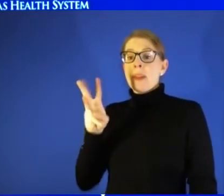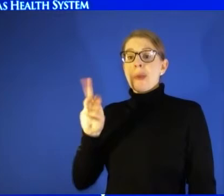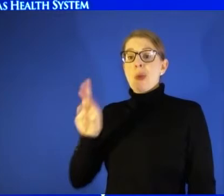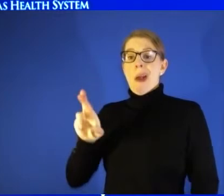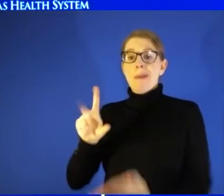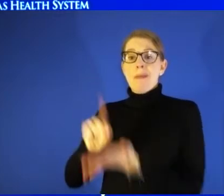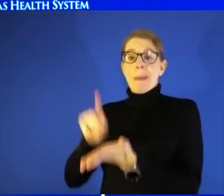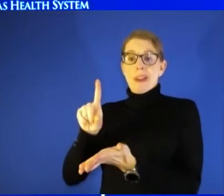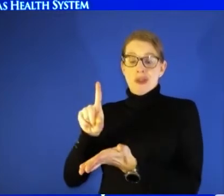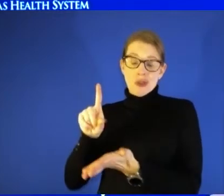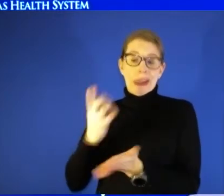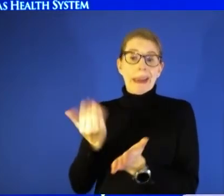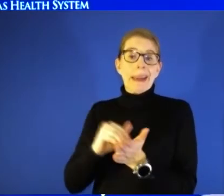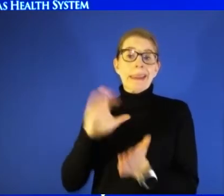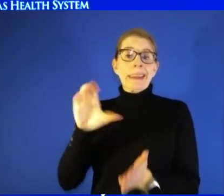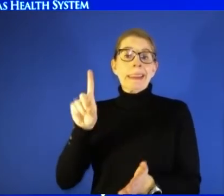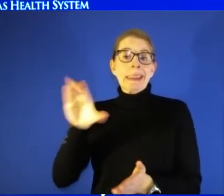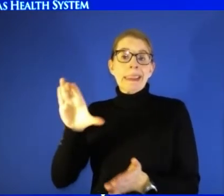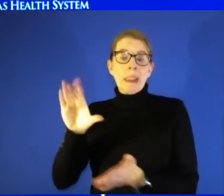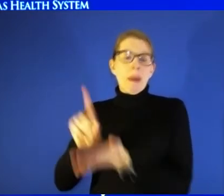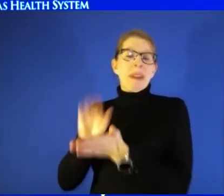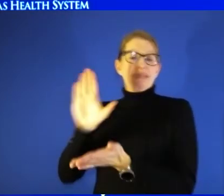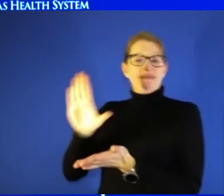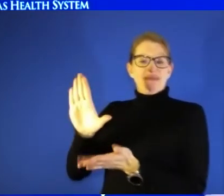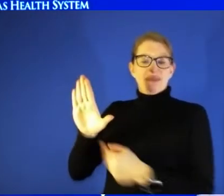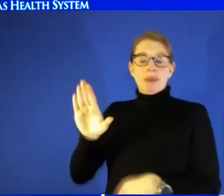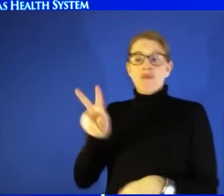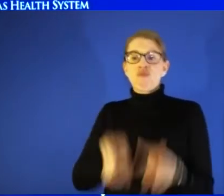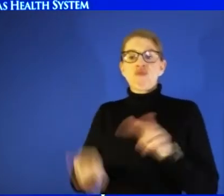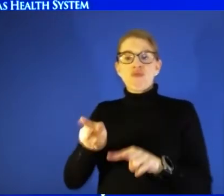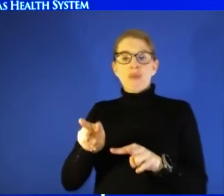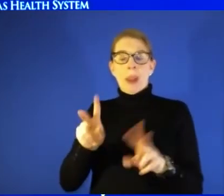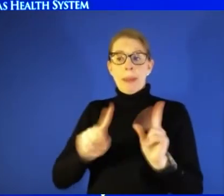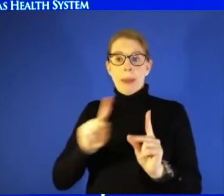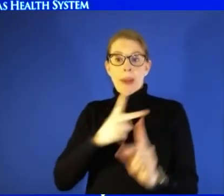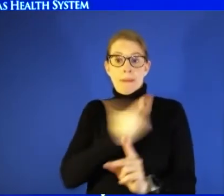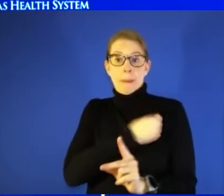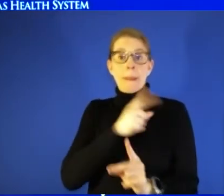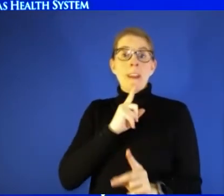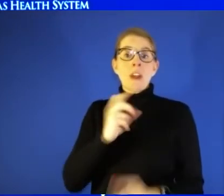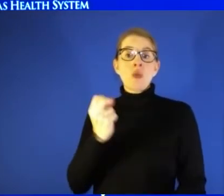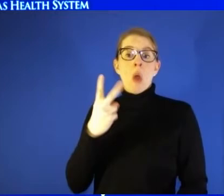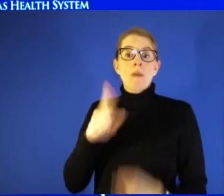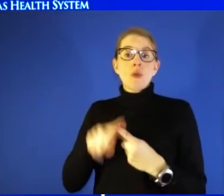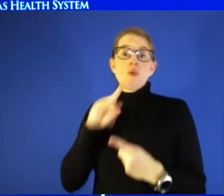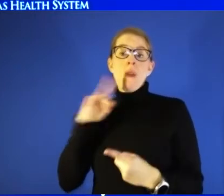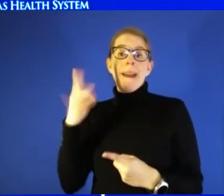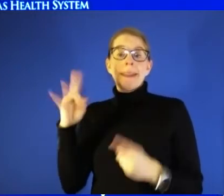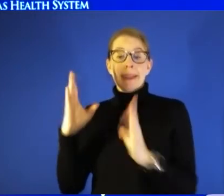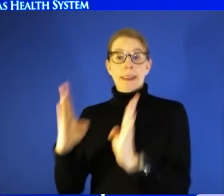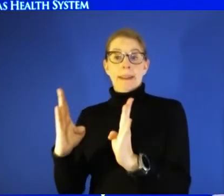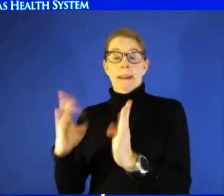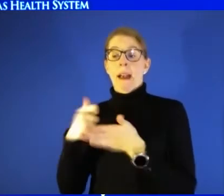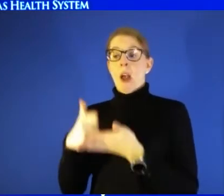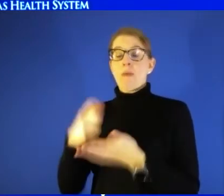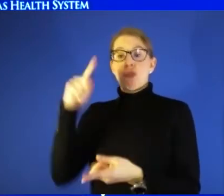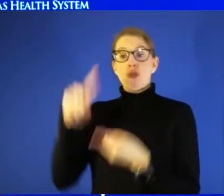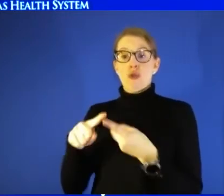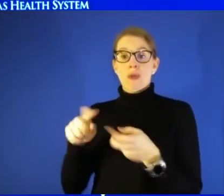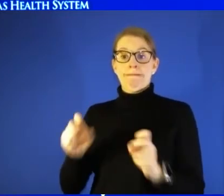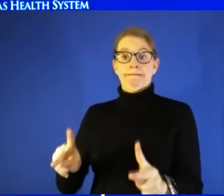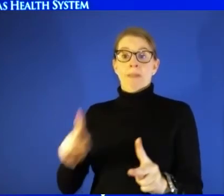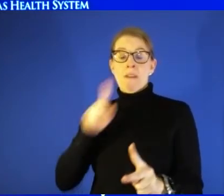that's again the CDC's publication, looking at those who are vaccinated 12 to 18, and helping reduce that chance of